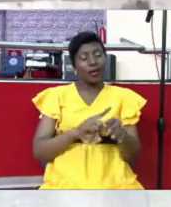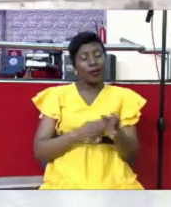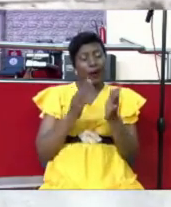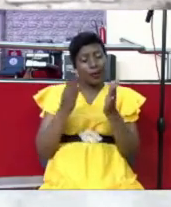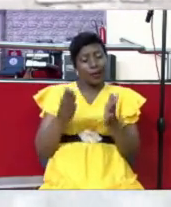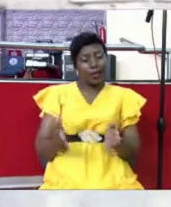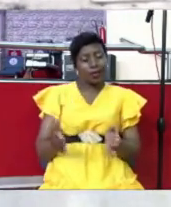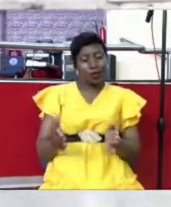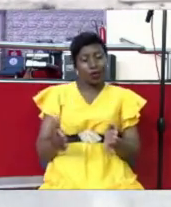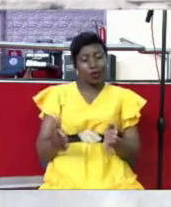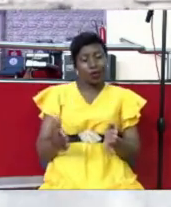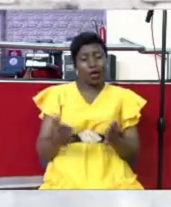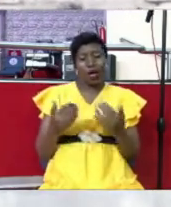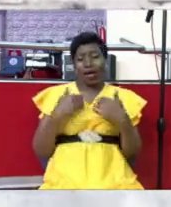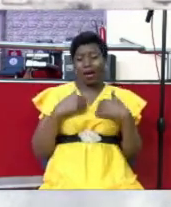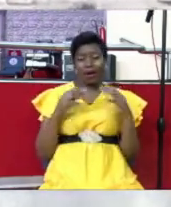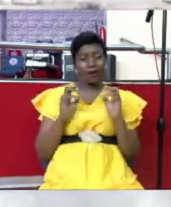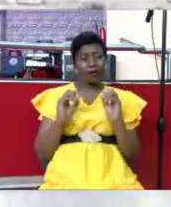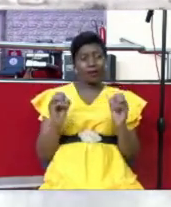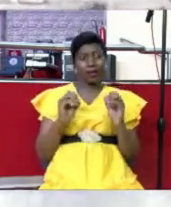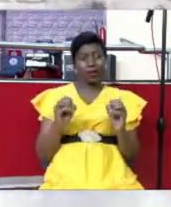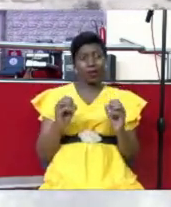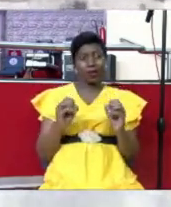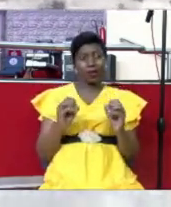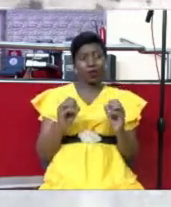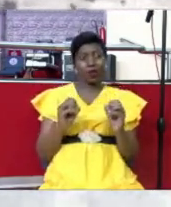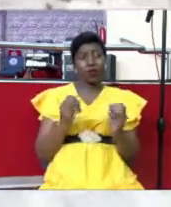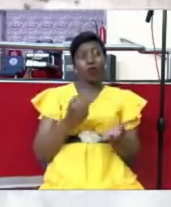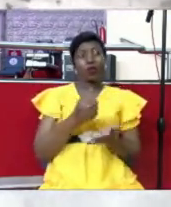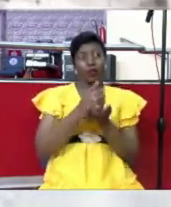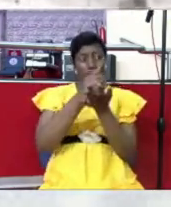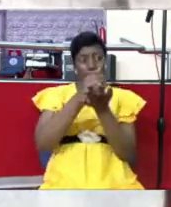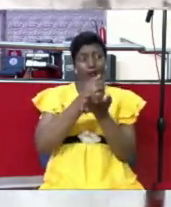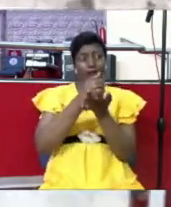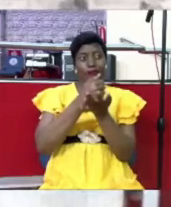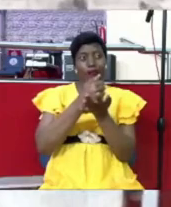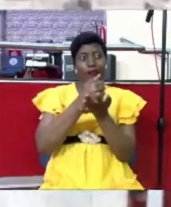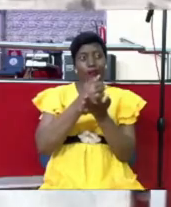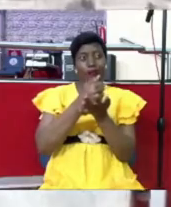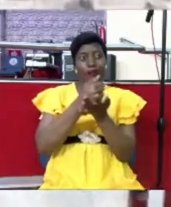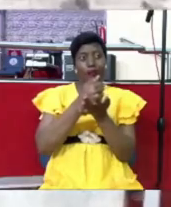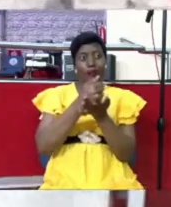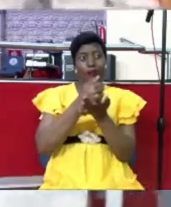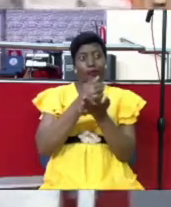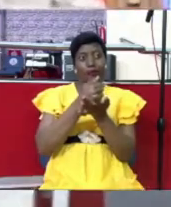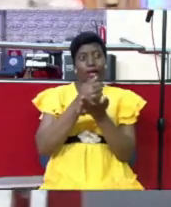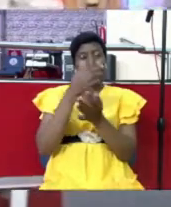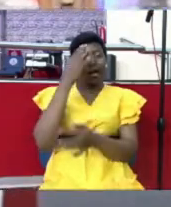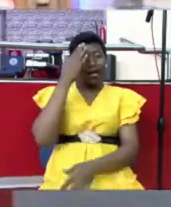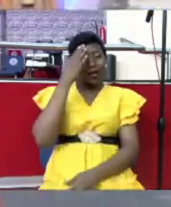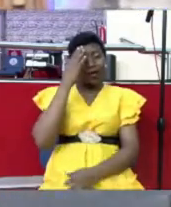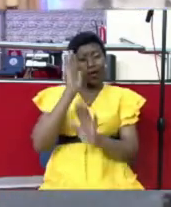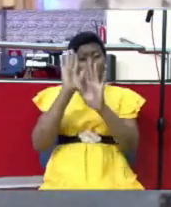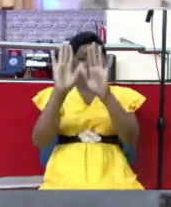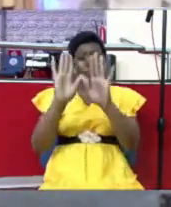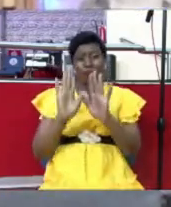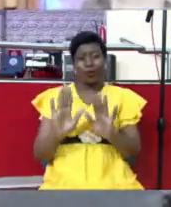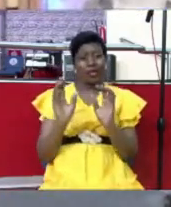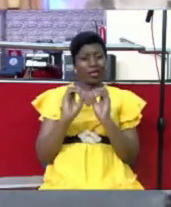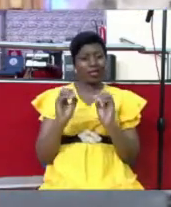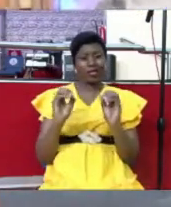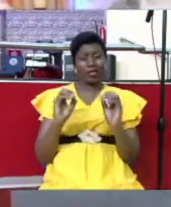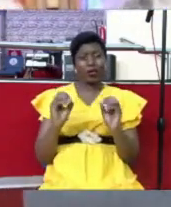kwamba mtu akikosa, they reach out. Wanamfikia. And you know, irrespective of who puts the principle